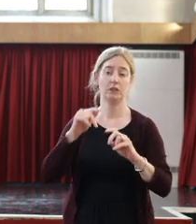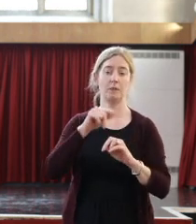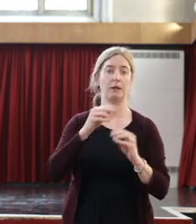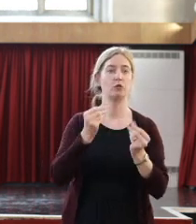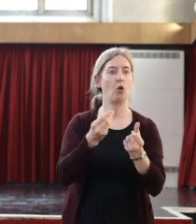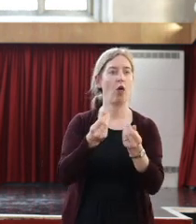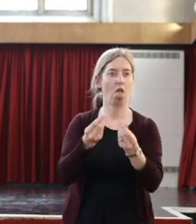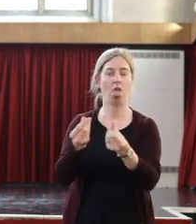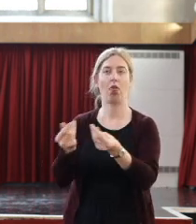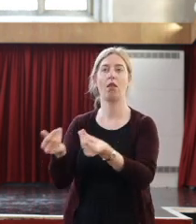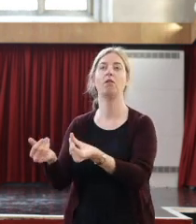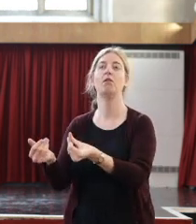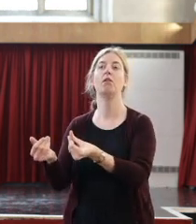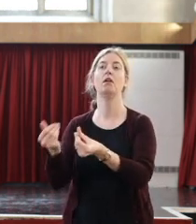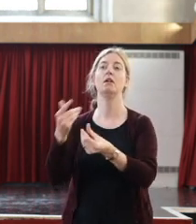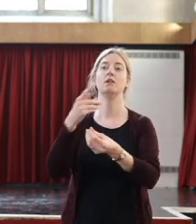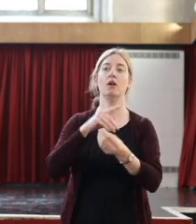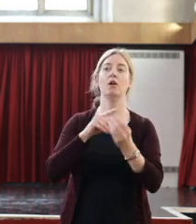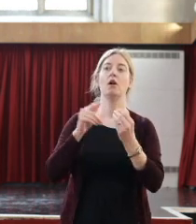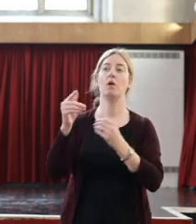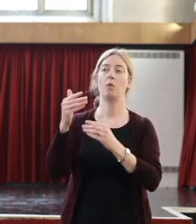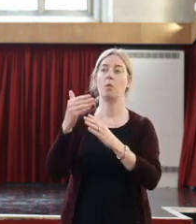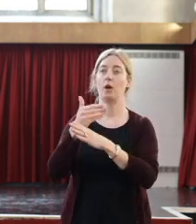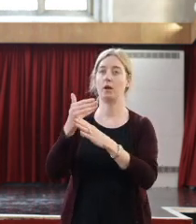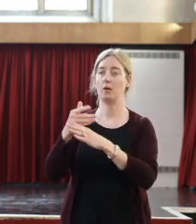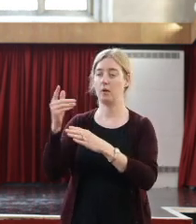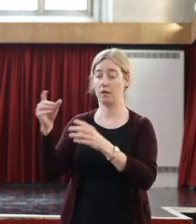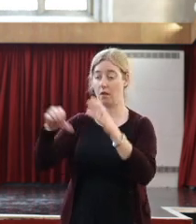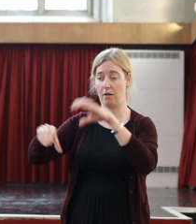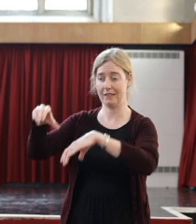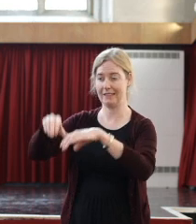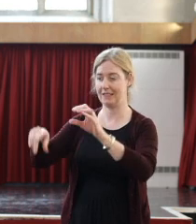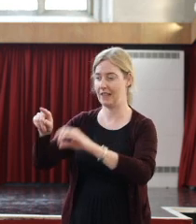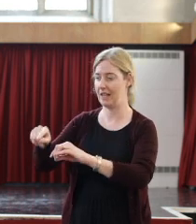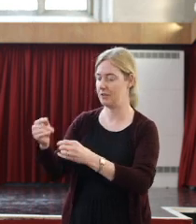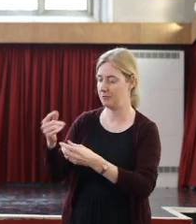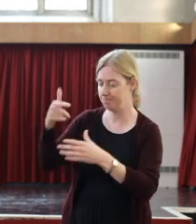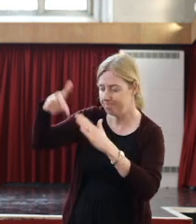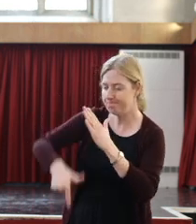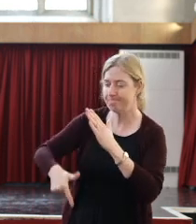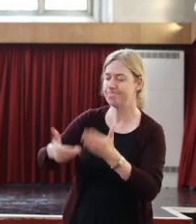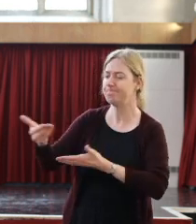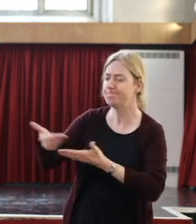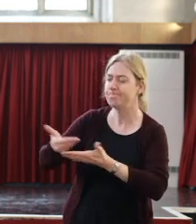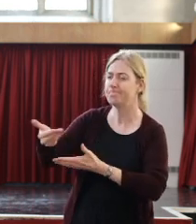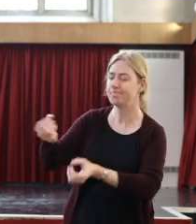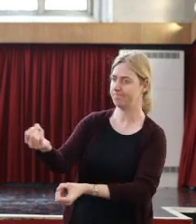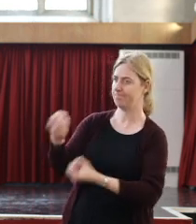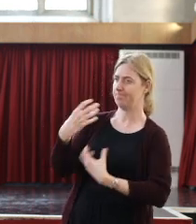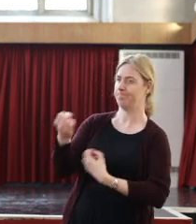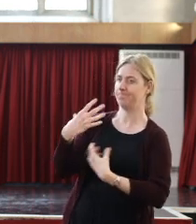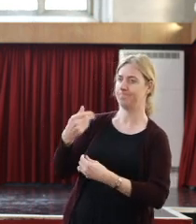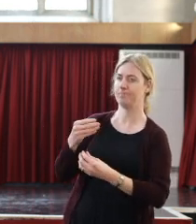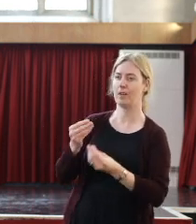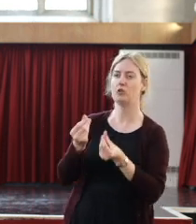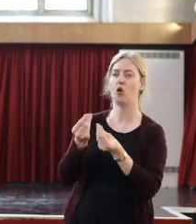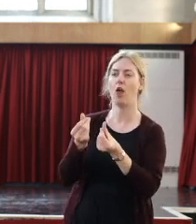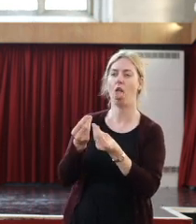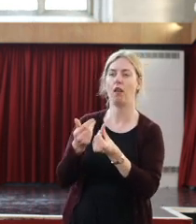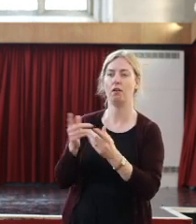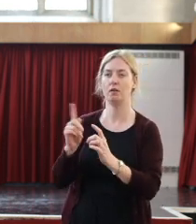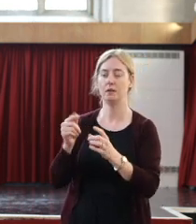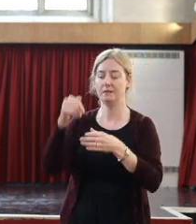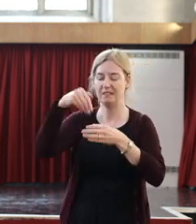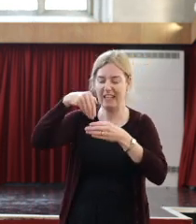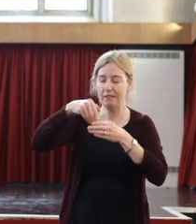I'm working with the Journalist Centre with scientists there to really sort of deeply learn about the soil and kind of the microbes in it